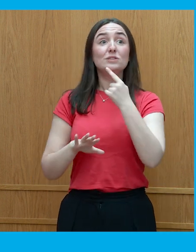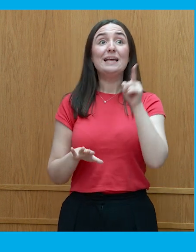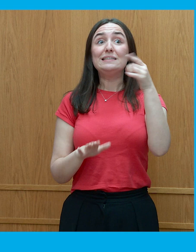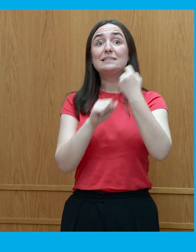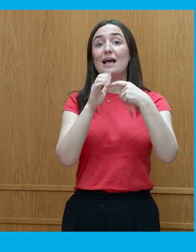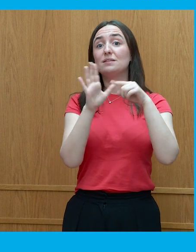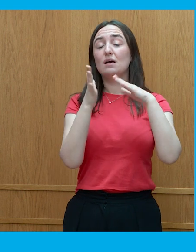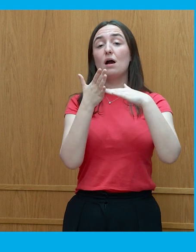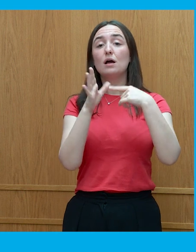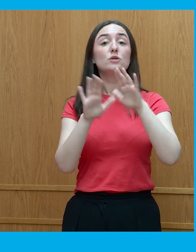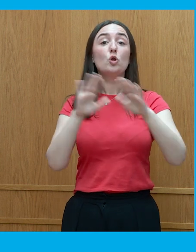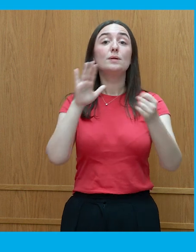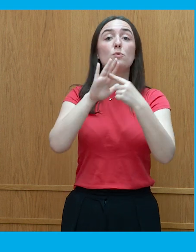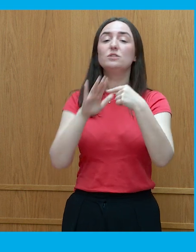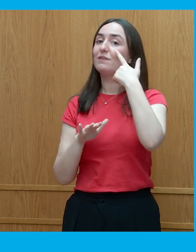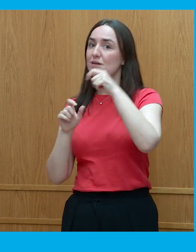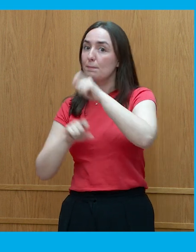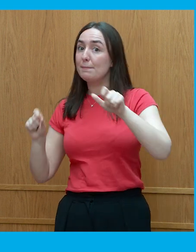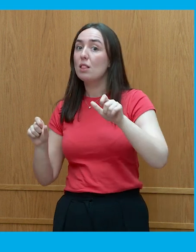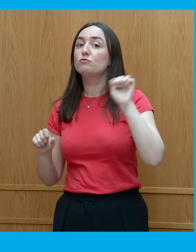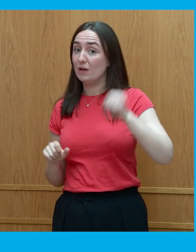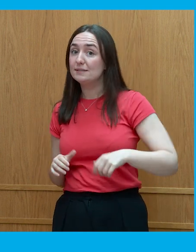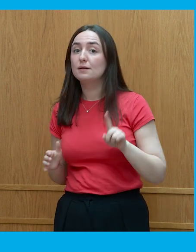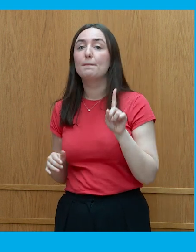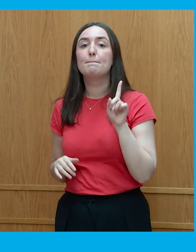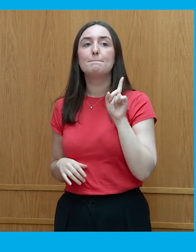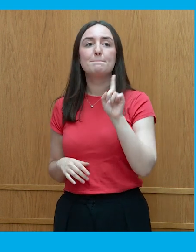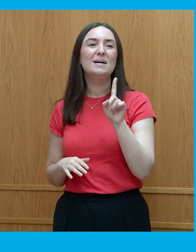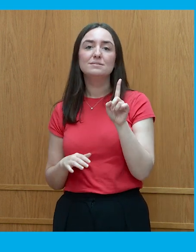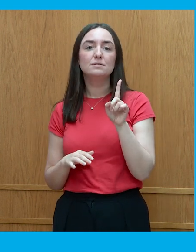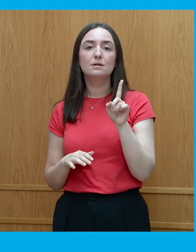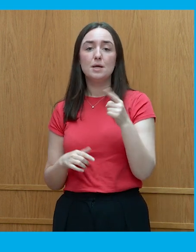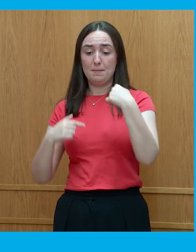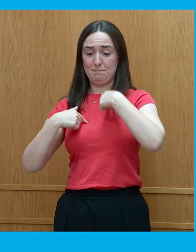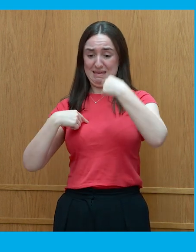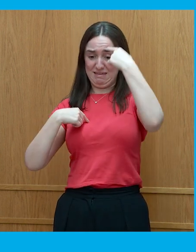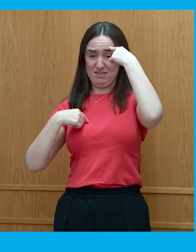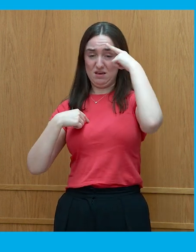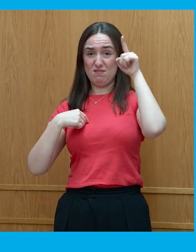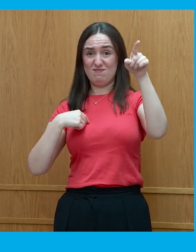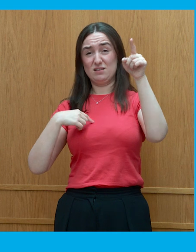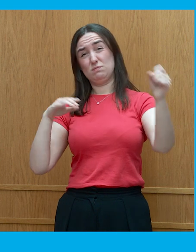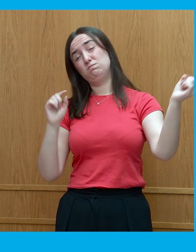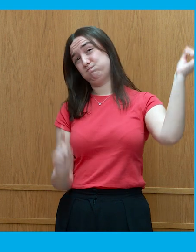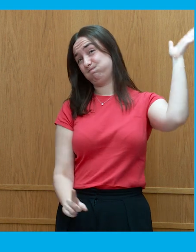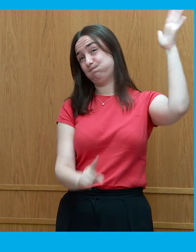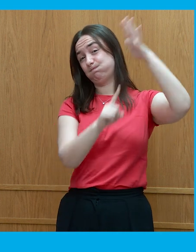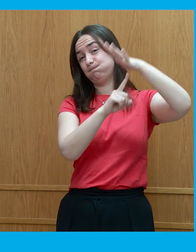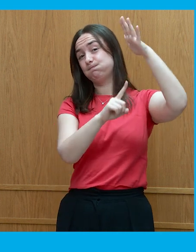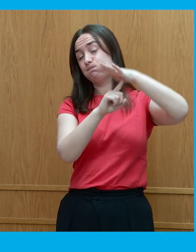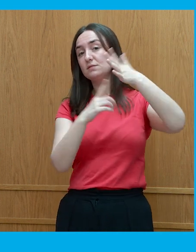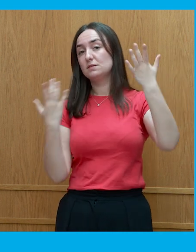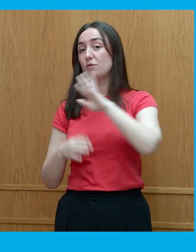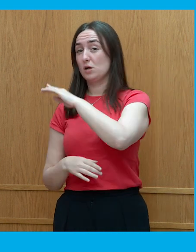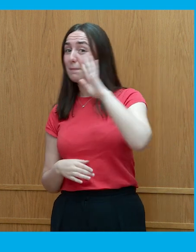problem for younger voters particularly. I'm not convinced at this stage how much of a deal breaker it is for her. I